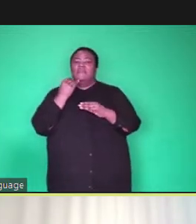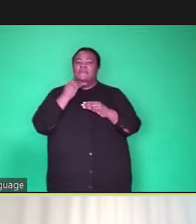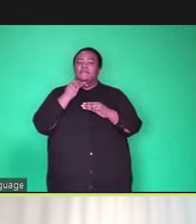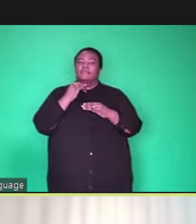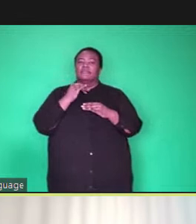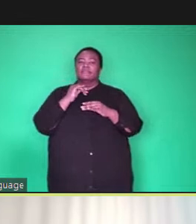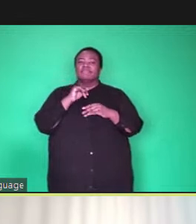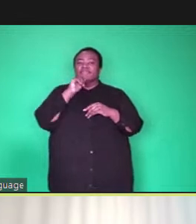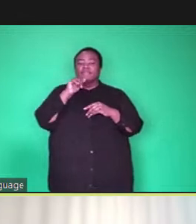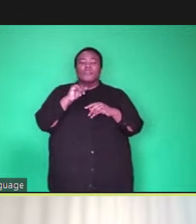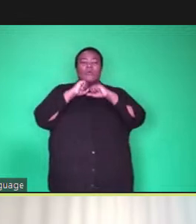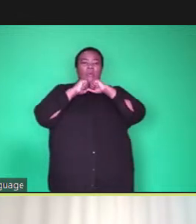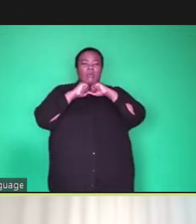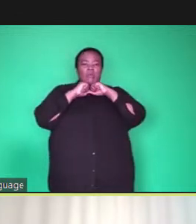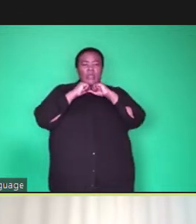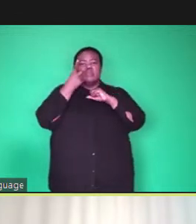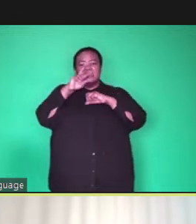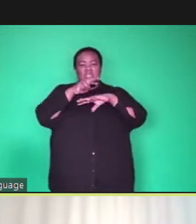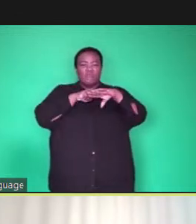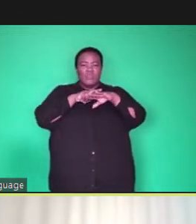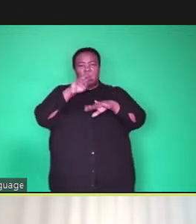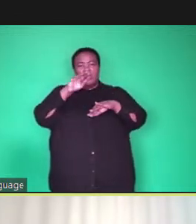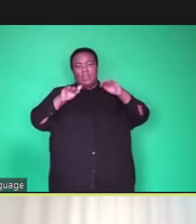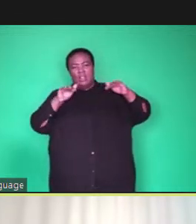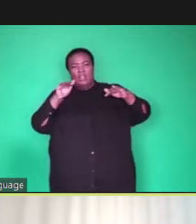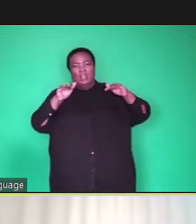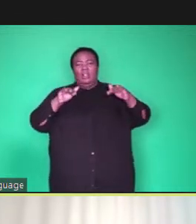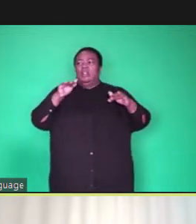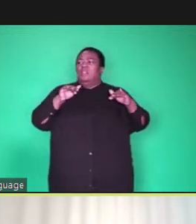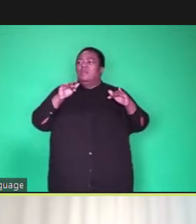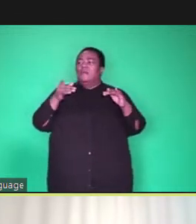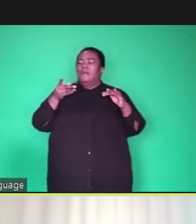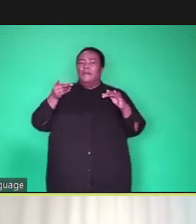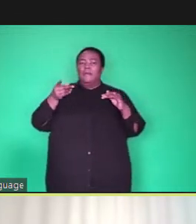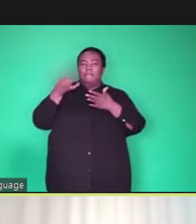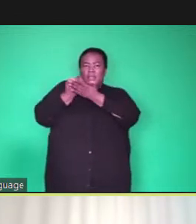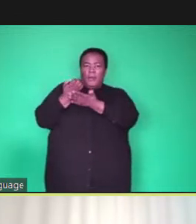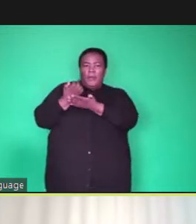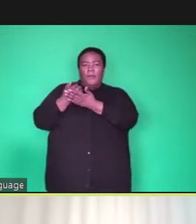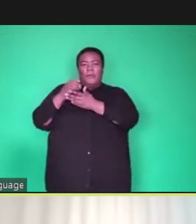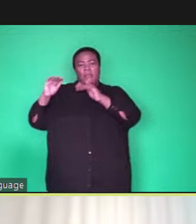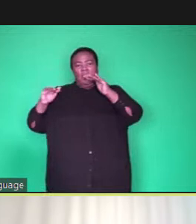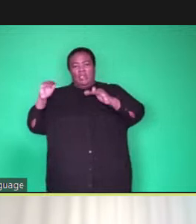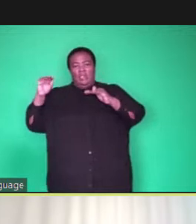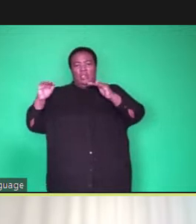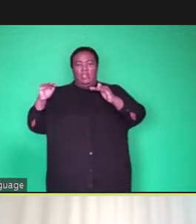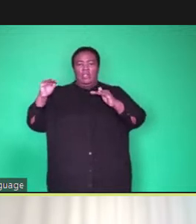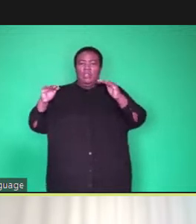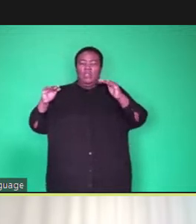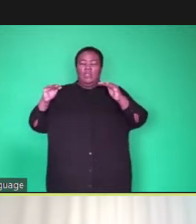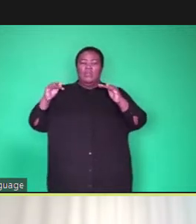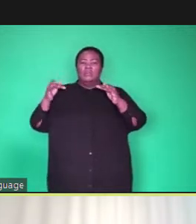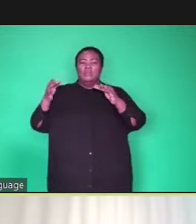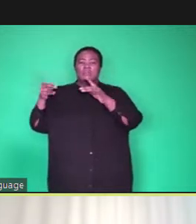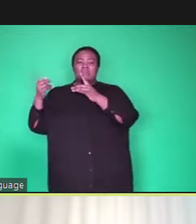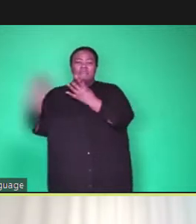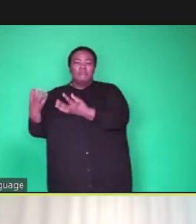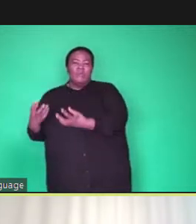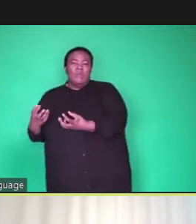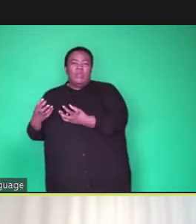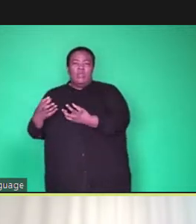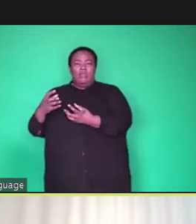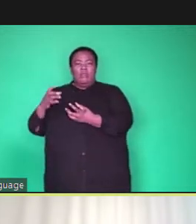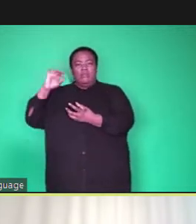income inequalities, pretty much whichever way we cut it, we see the underlying massive inequalities. It is poor